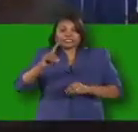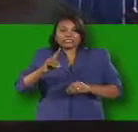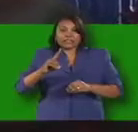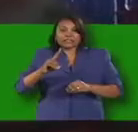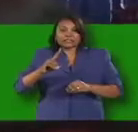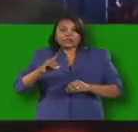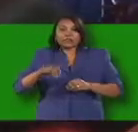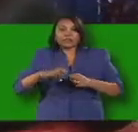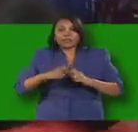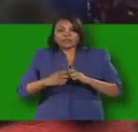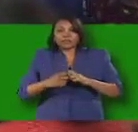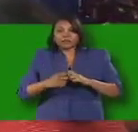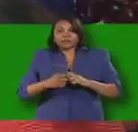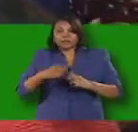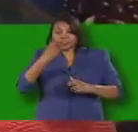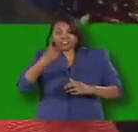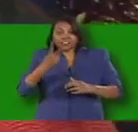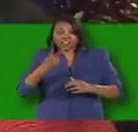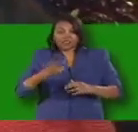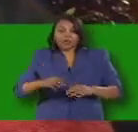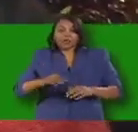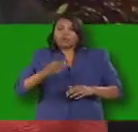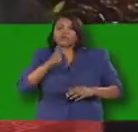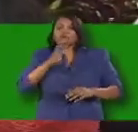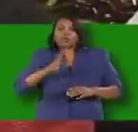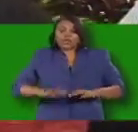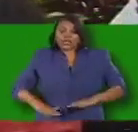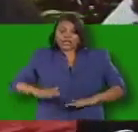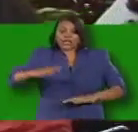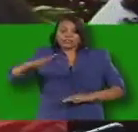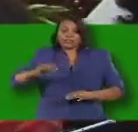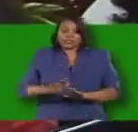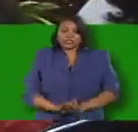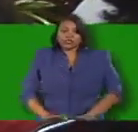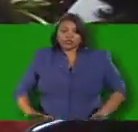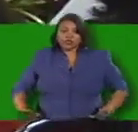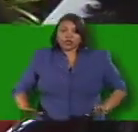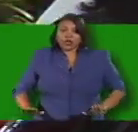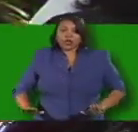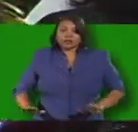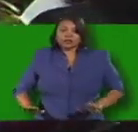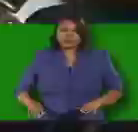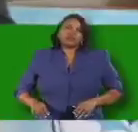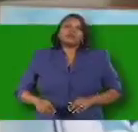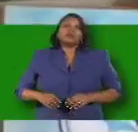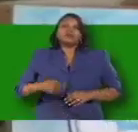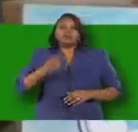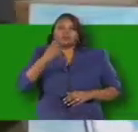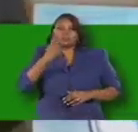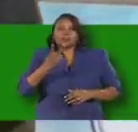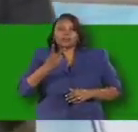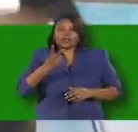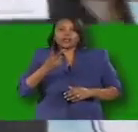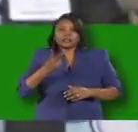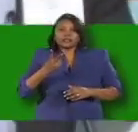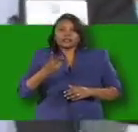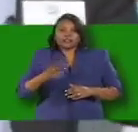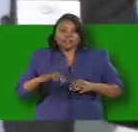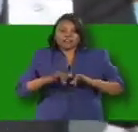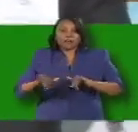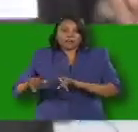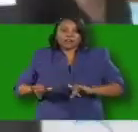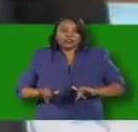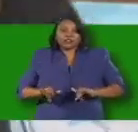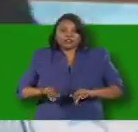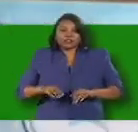slip, you can look at water levels in soil, which might lead to soil slip. You have seismic meters, you've got vibration